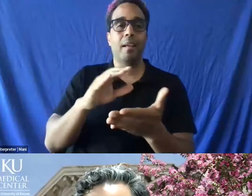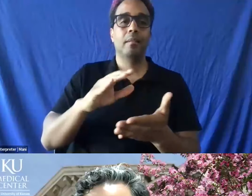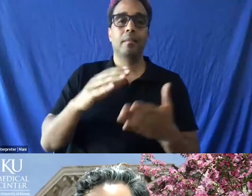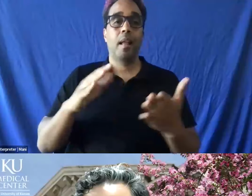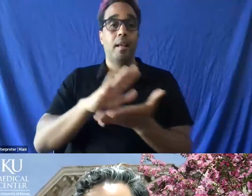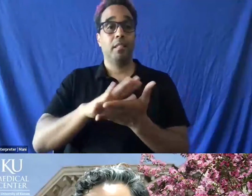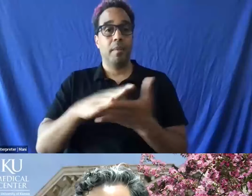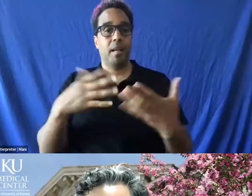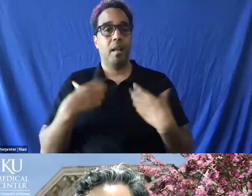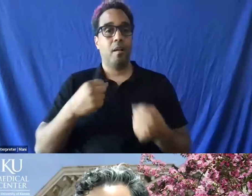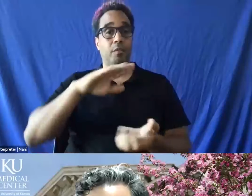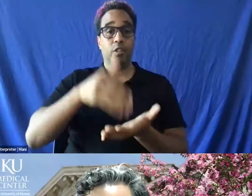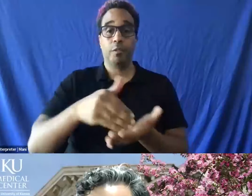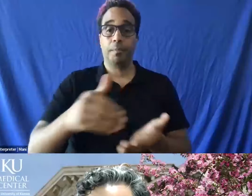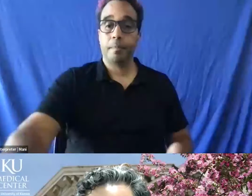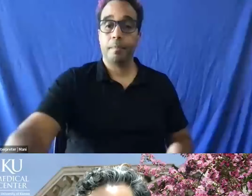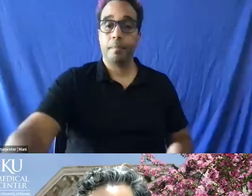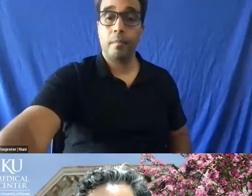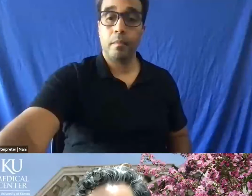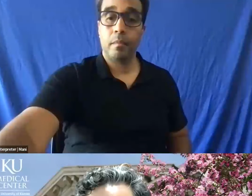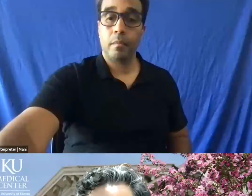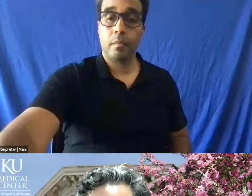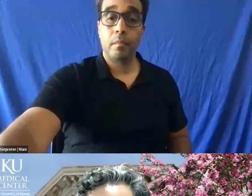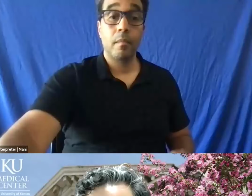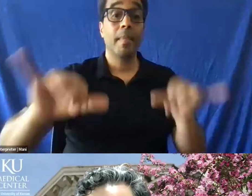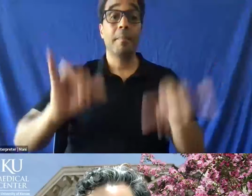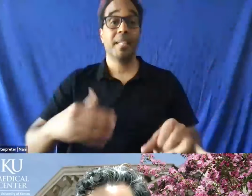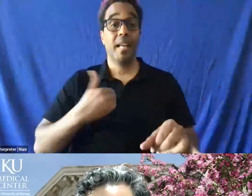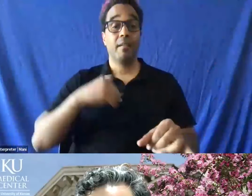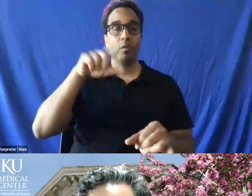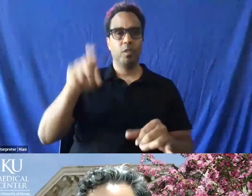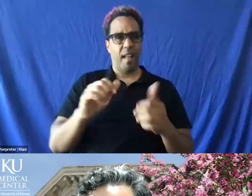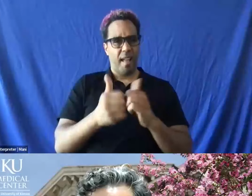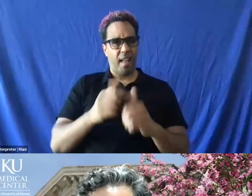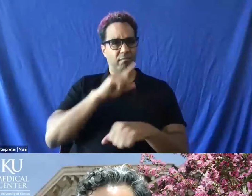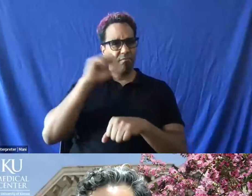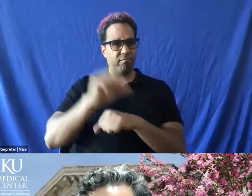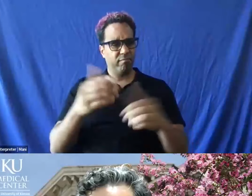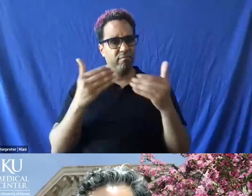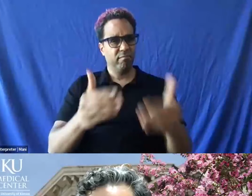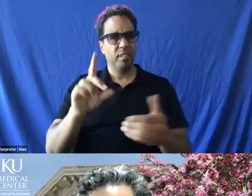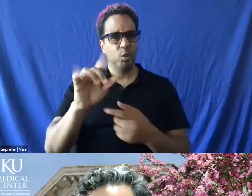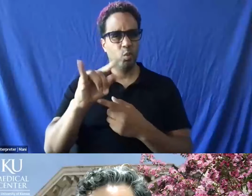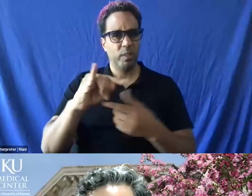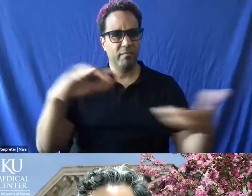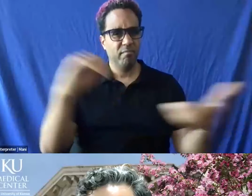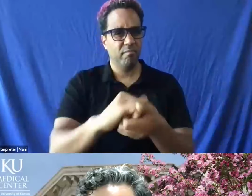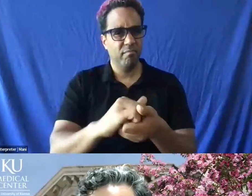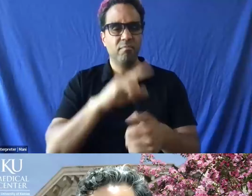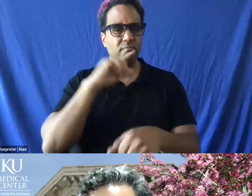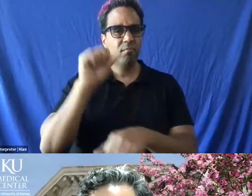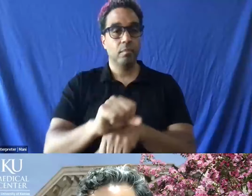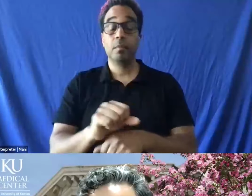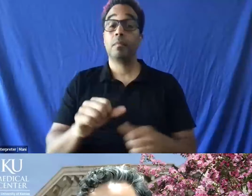it? How do you really do it? And the PCORI foundational expectations of partnerships kind of guides us in a way